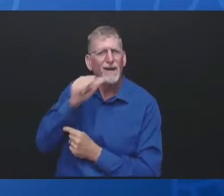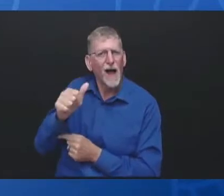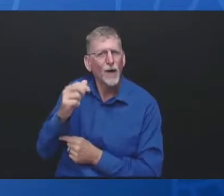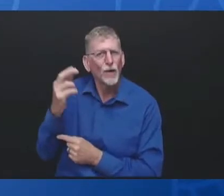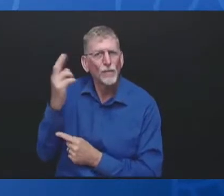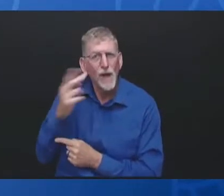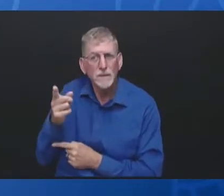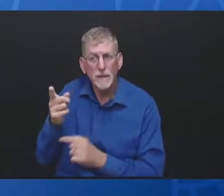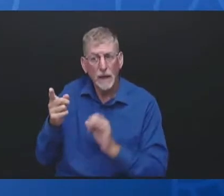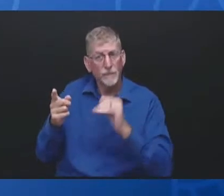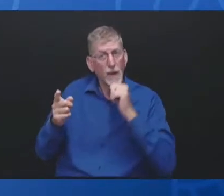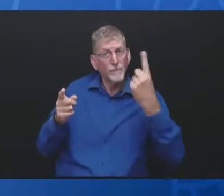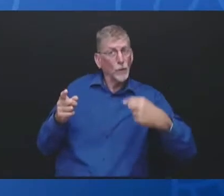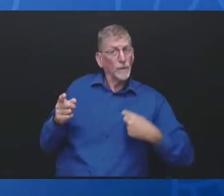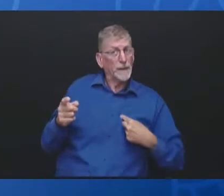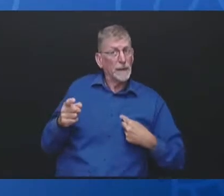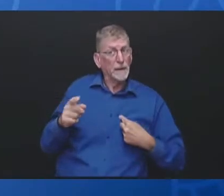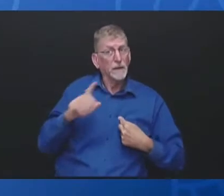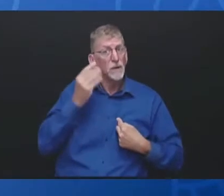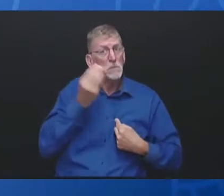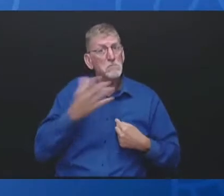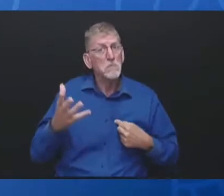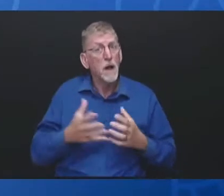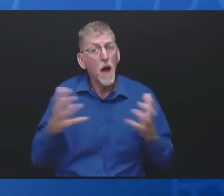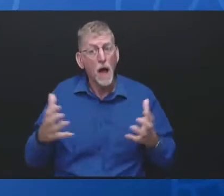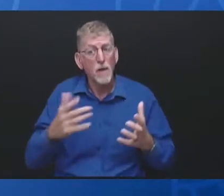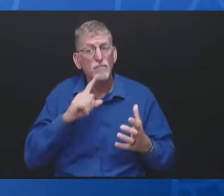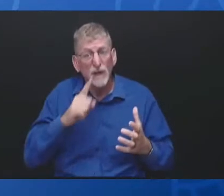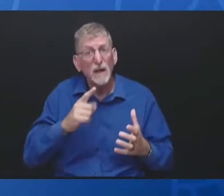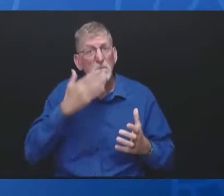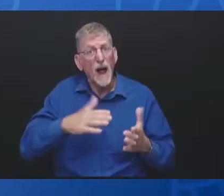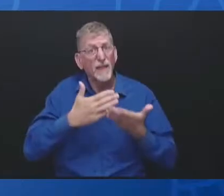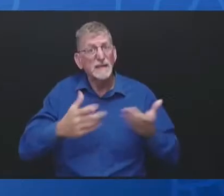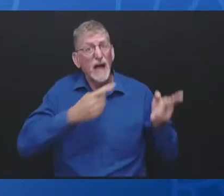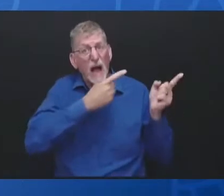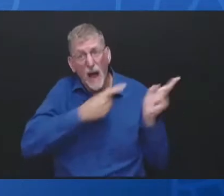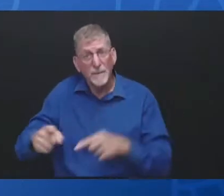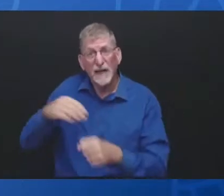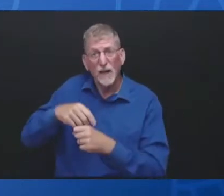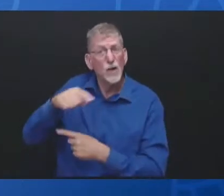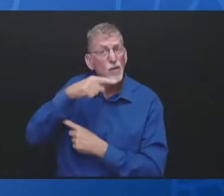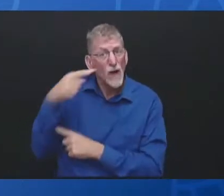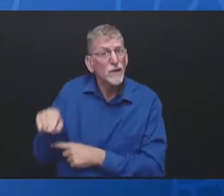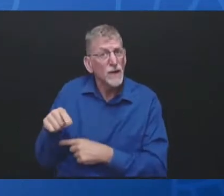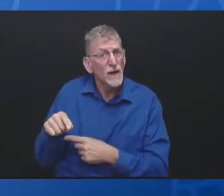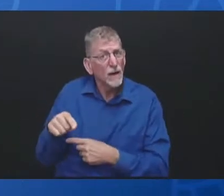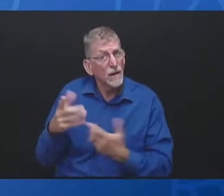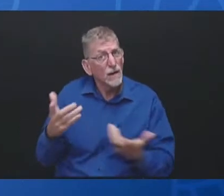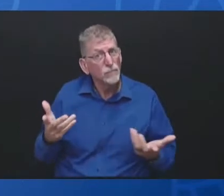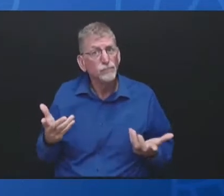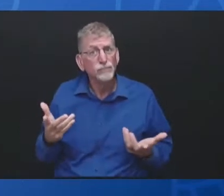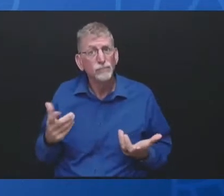would have already happened in Russia, and I mean really bad. He's playing with fire.